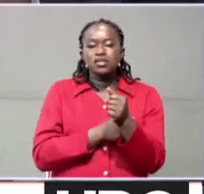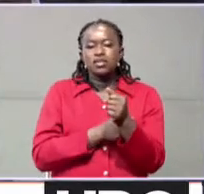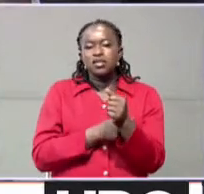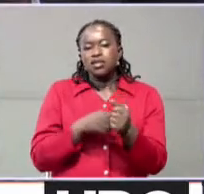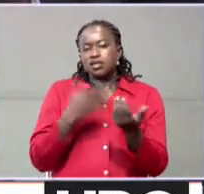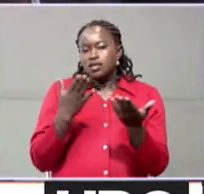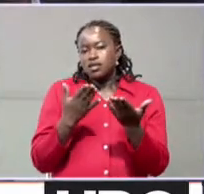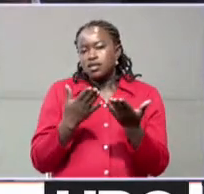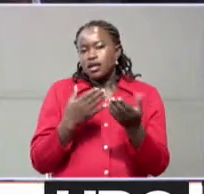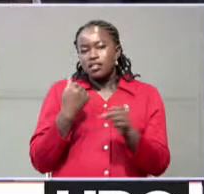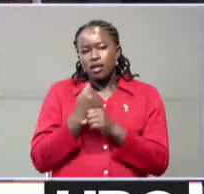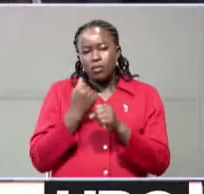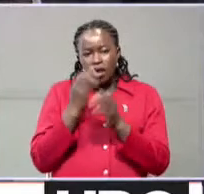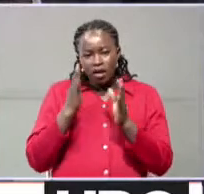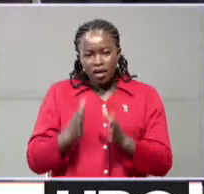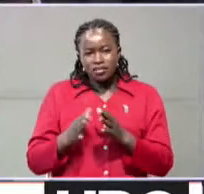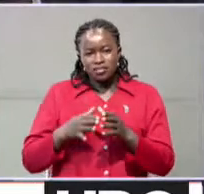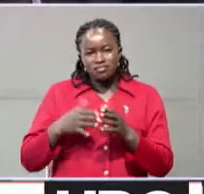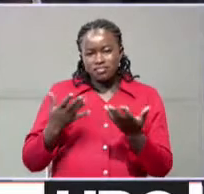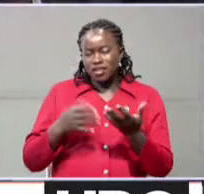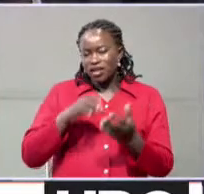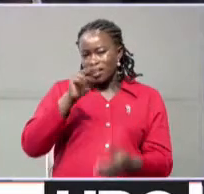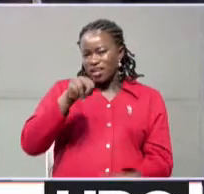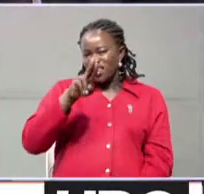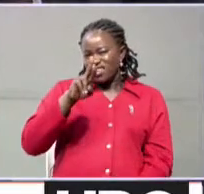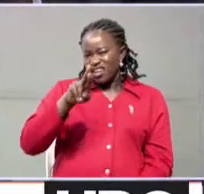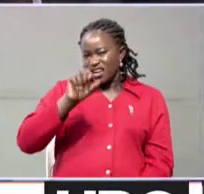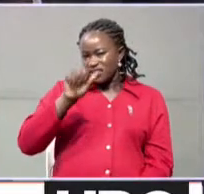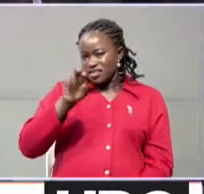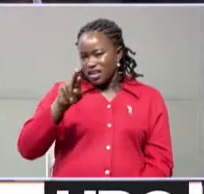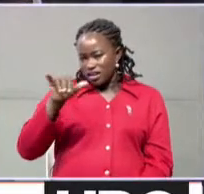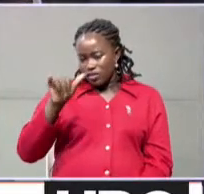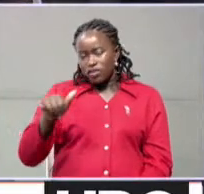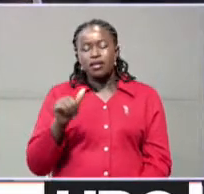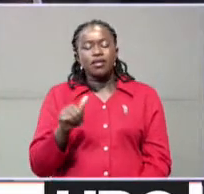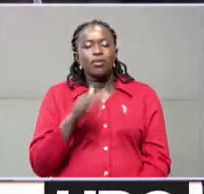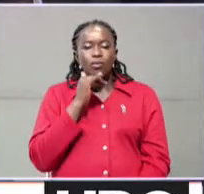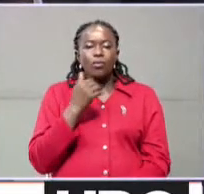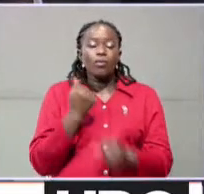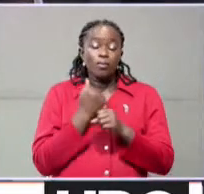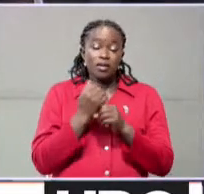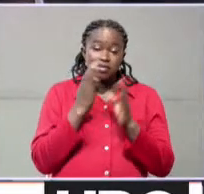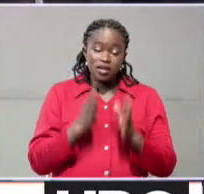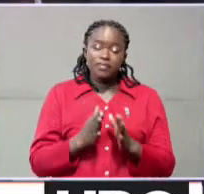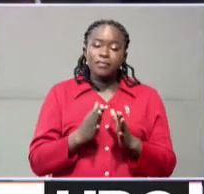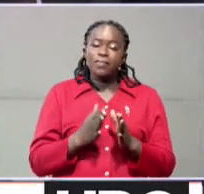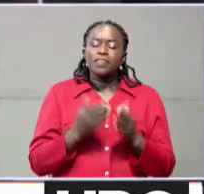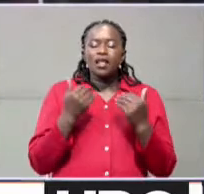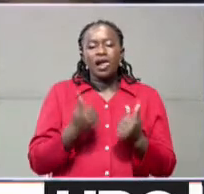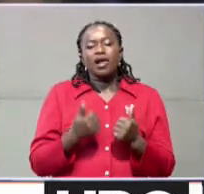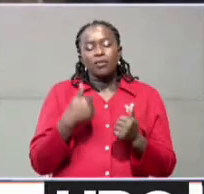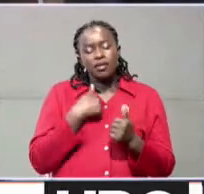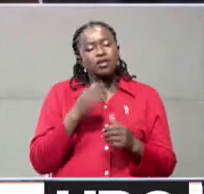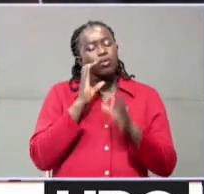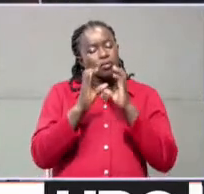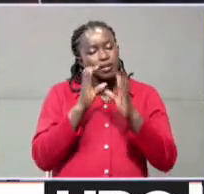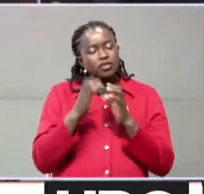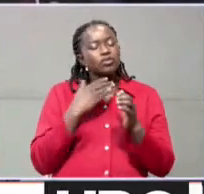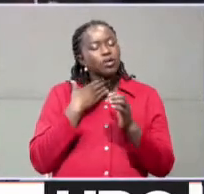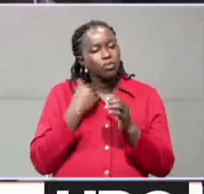mr speaker sir the communication that i wanted to make is